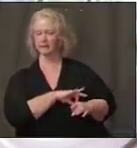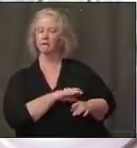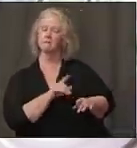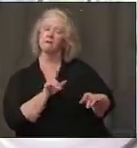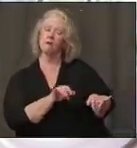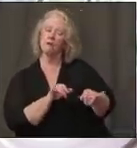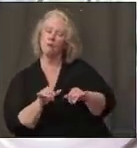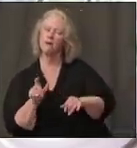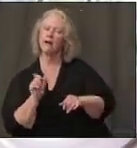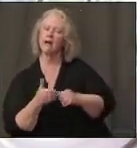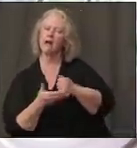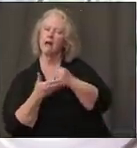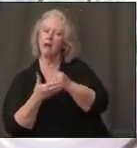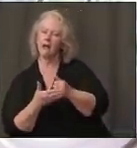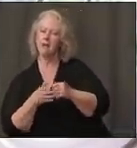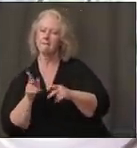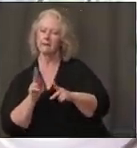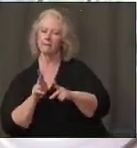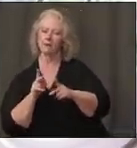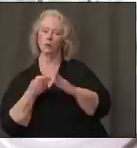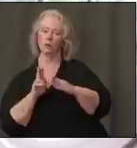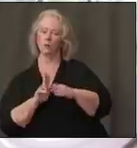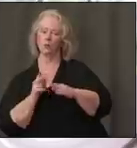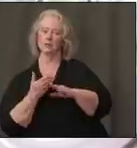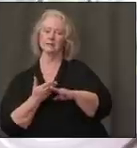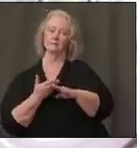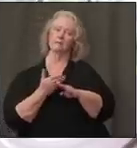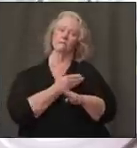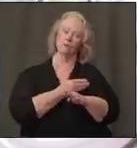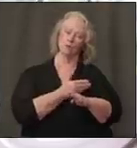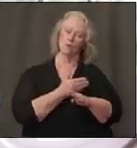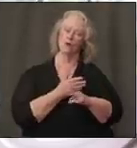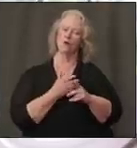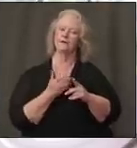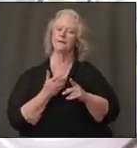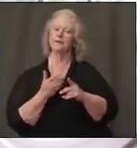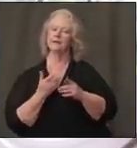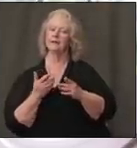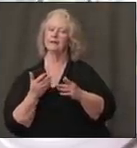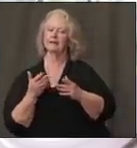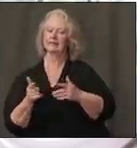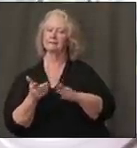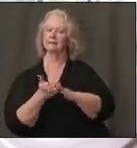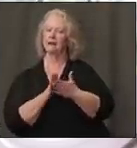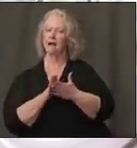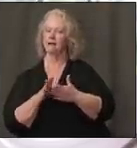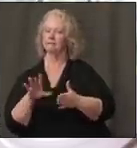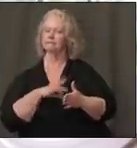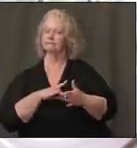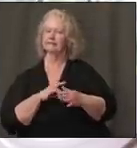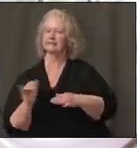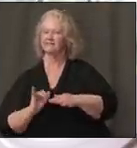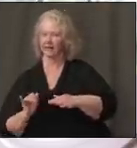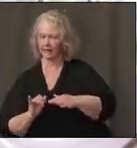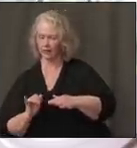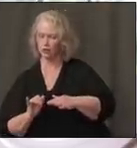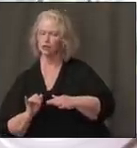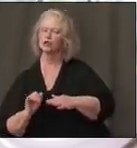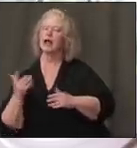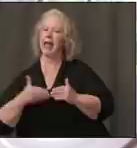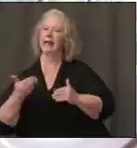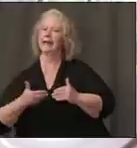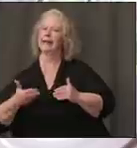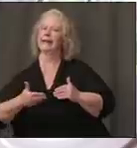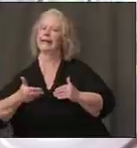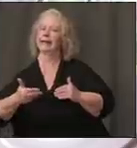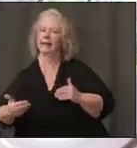them to prevent people from getting the infection. Now, you'd probably have to redose them on a monthly basis because these antibodies would only circulate for a period of time, but